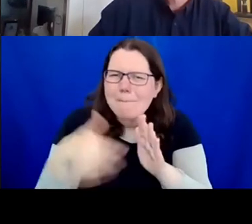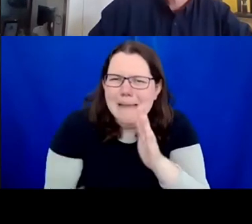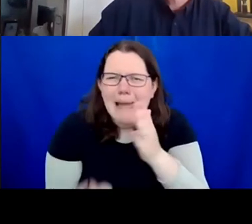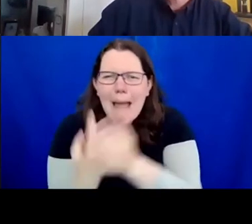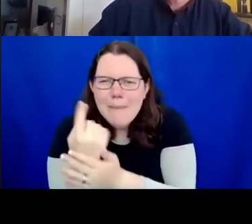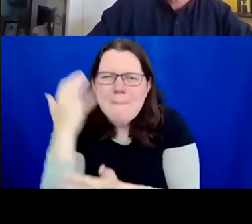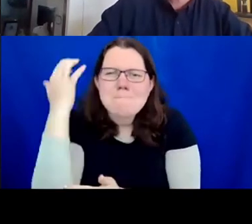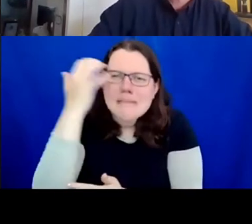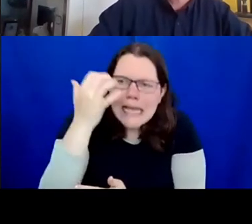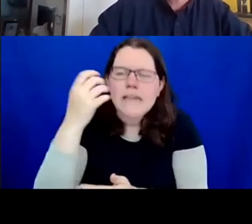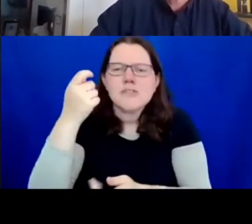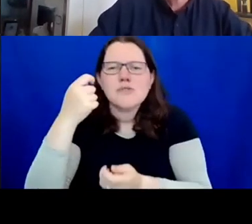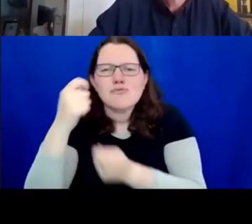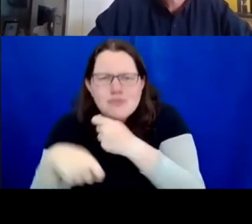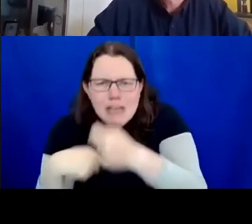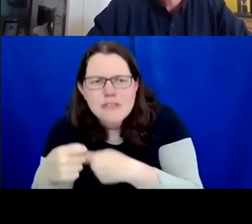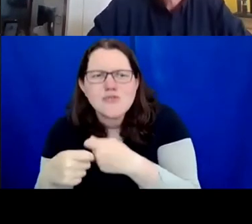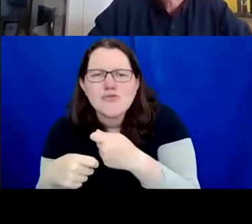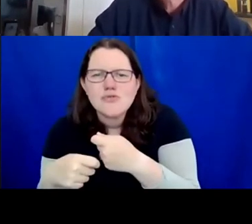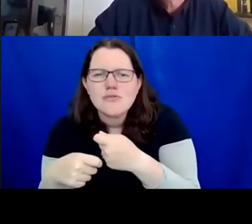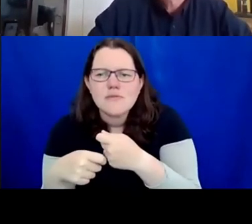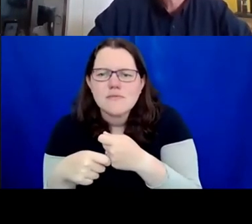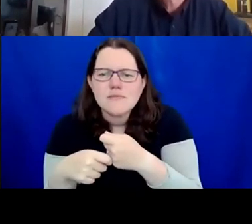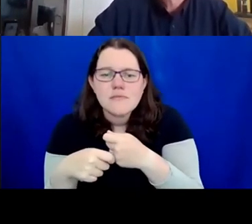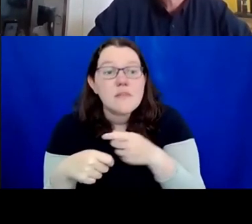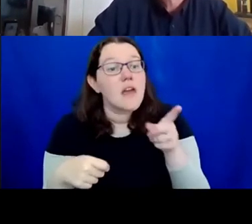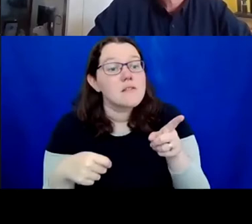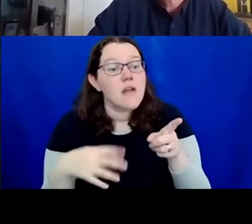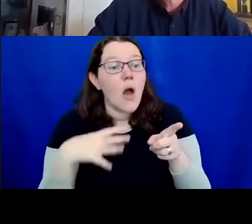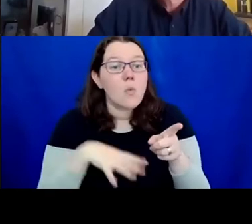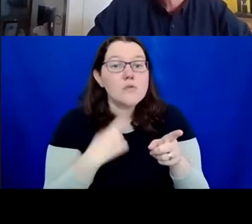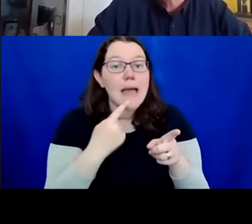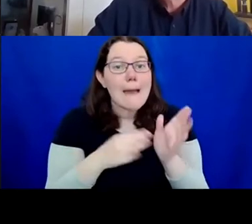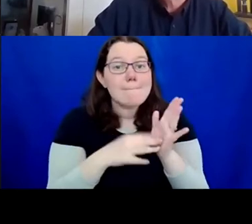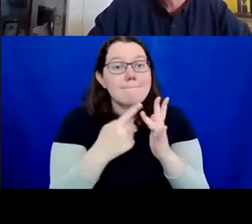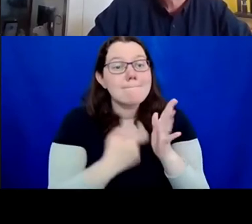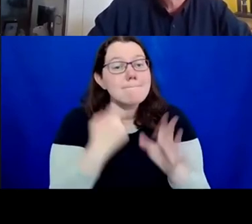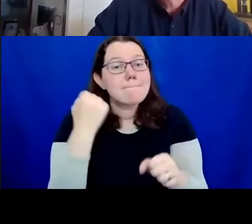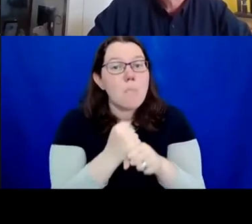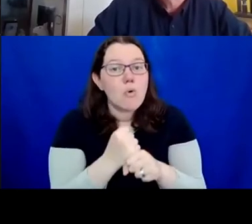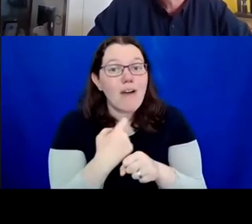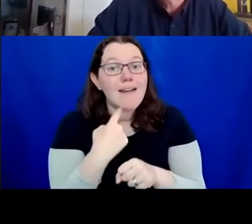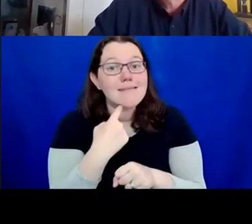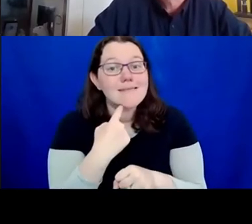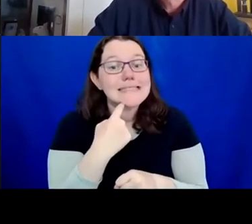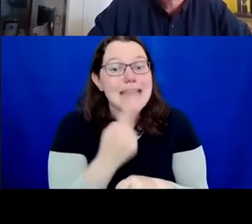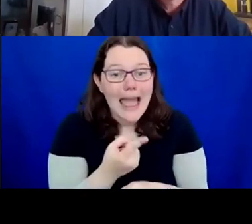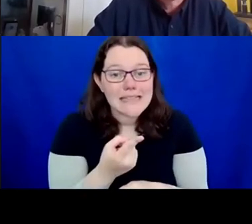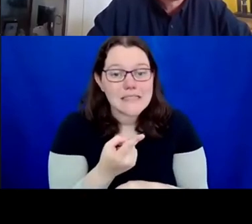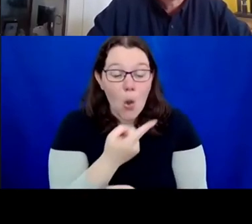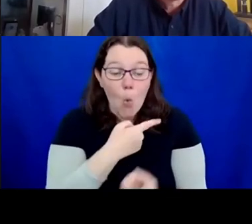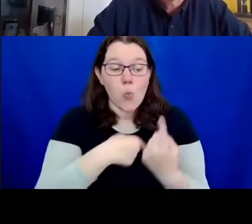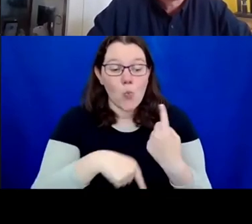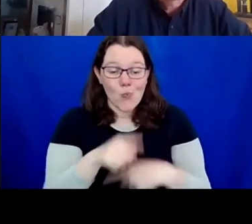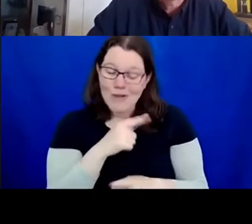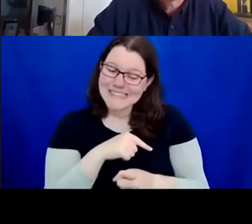And I just want to say how refreshing it was, Morag, to hear you say, we didn't get it right, and then